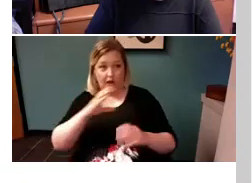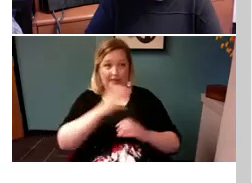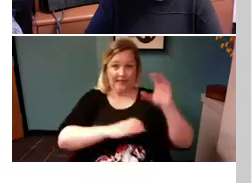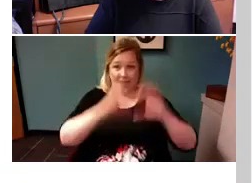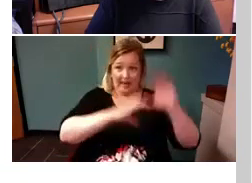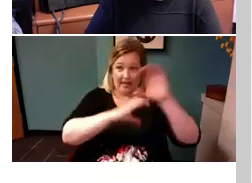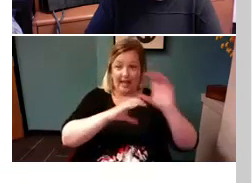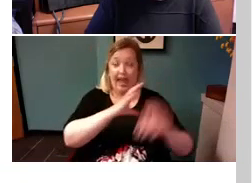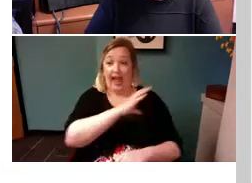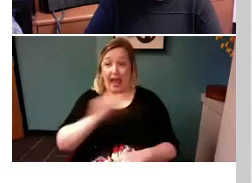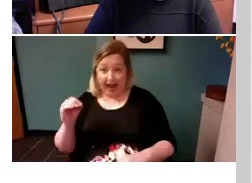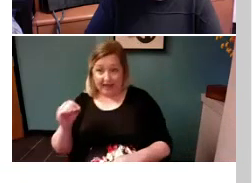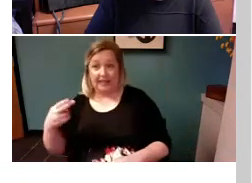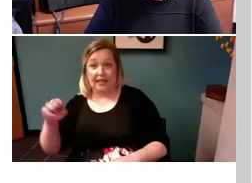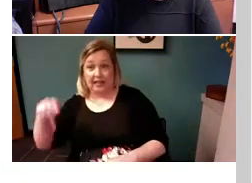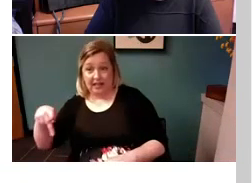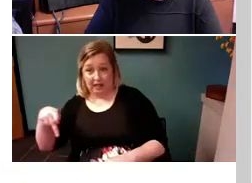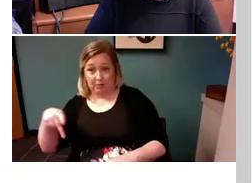understand up to here.